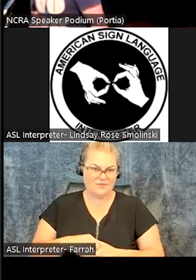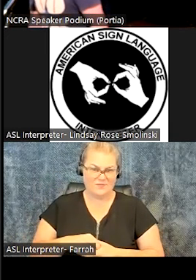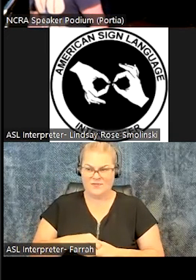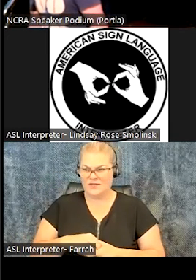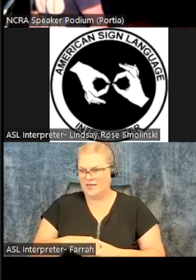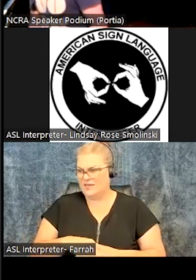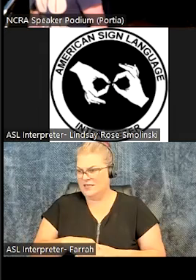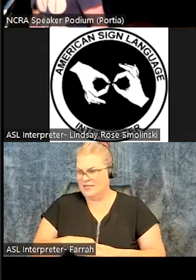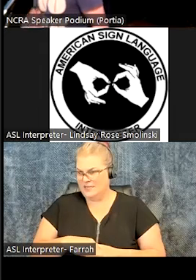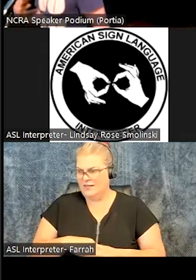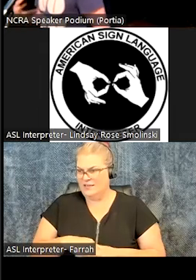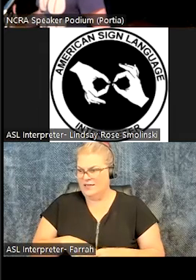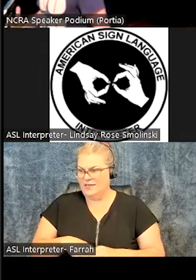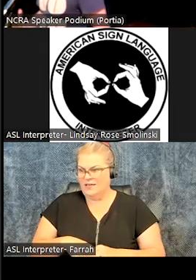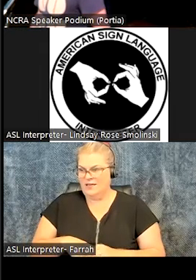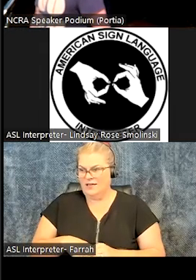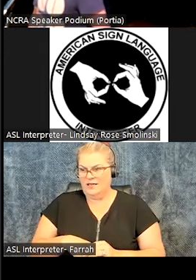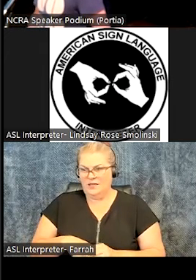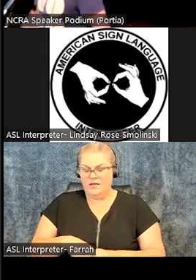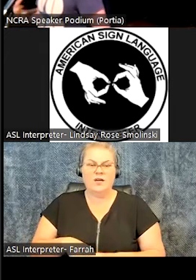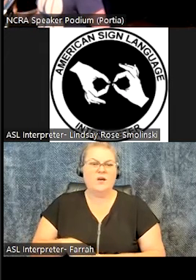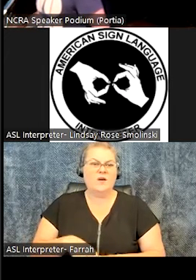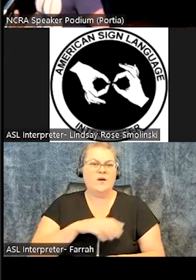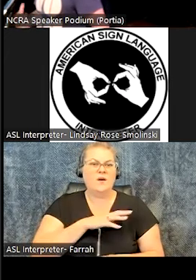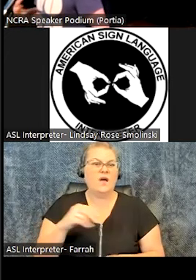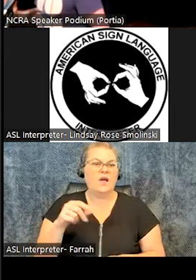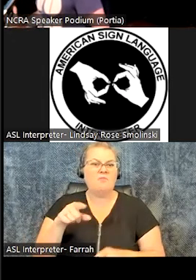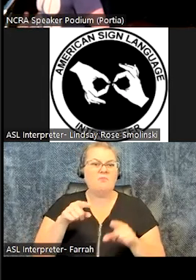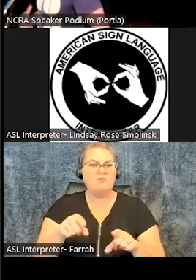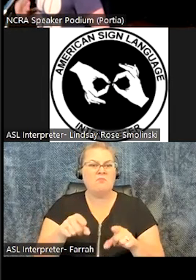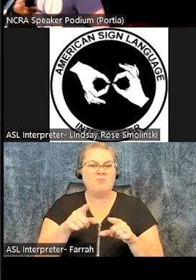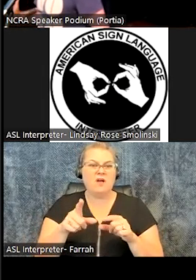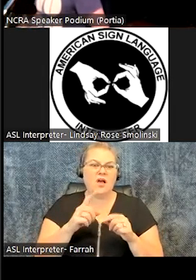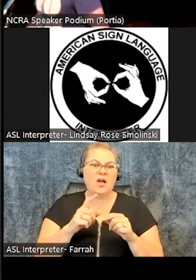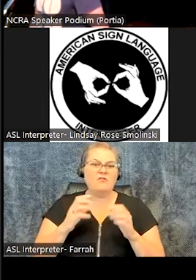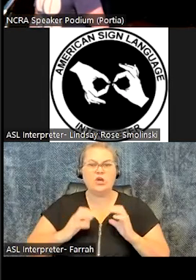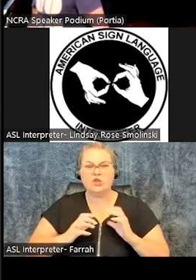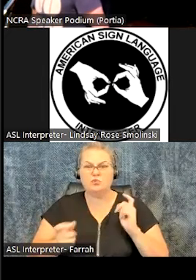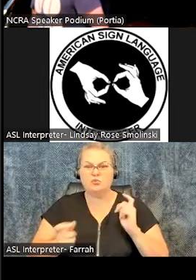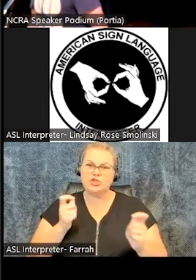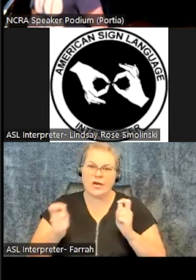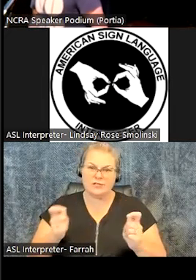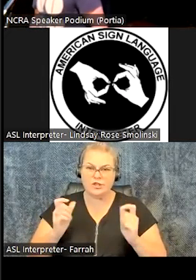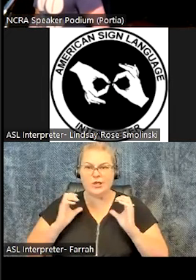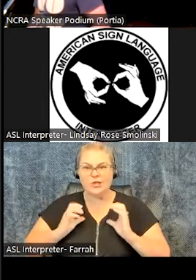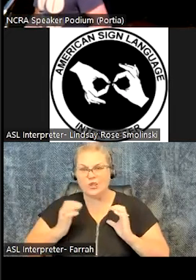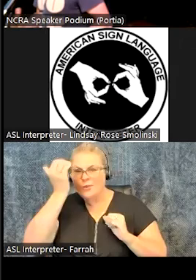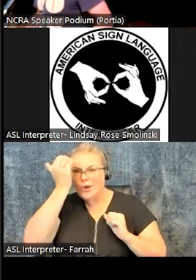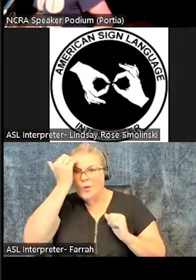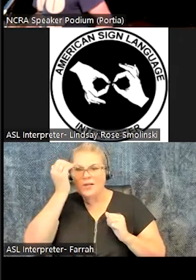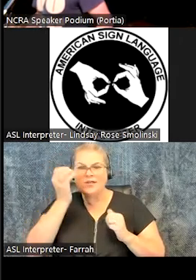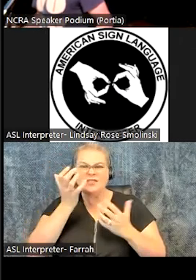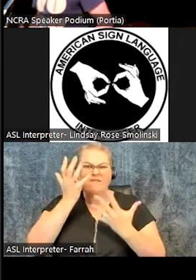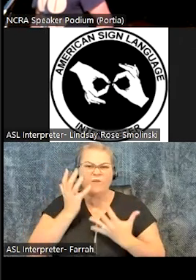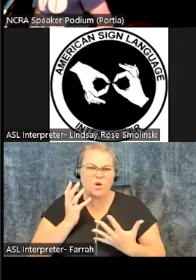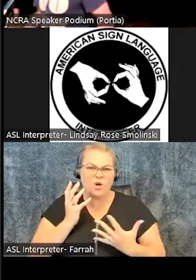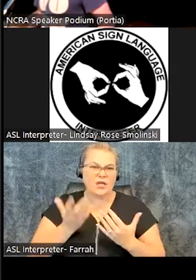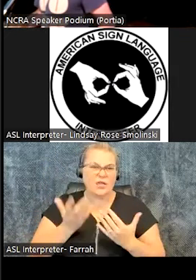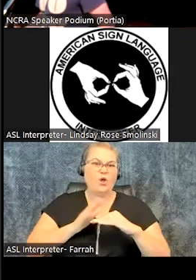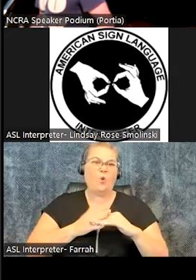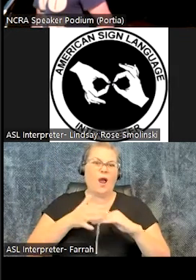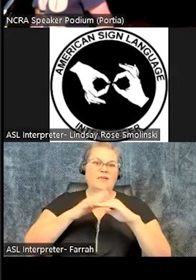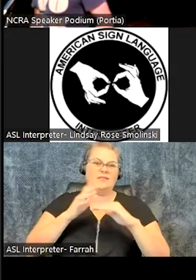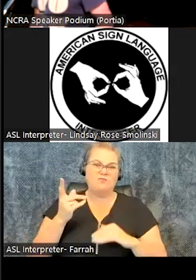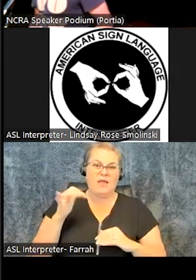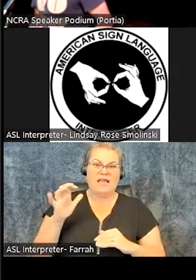And as in along the lines of consumer changing, consumer awareness, unfortunately, the rise of plastics around